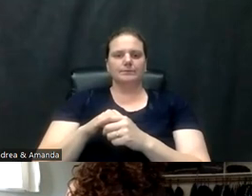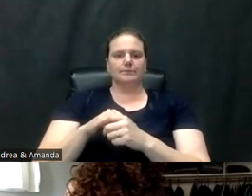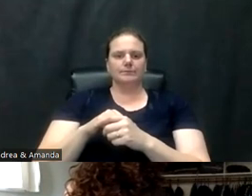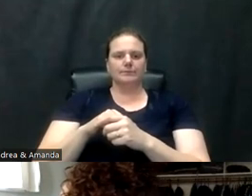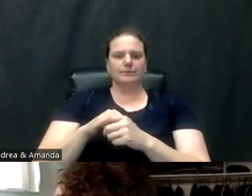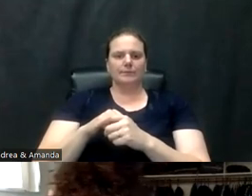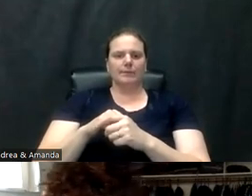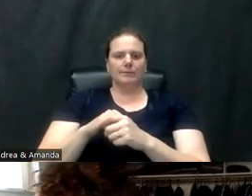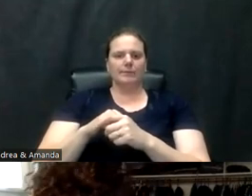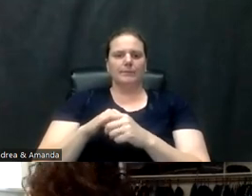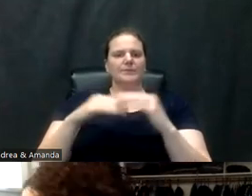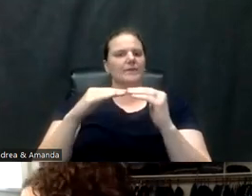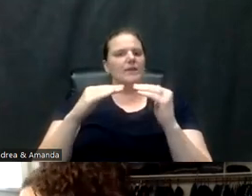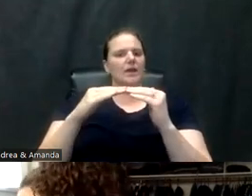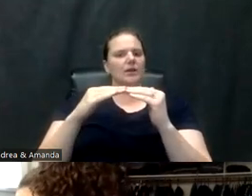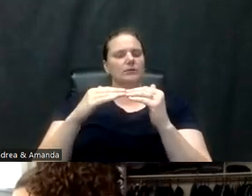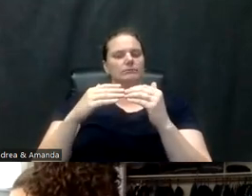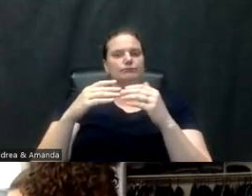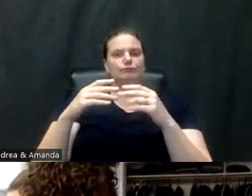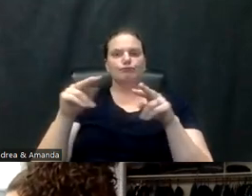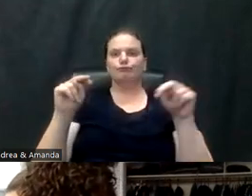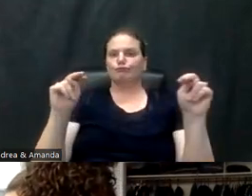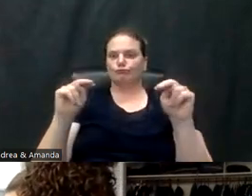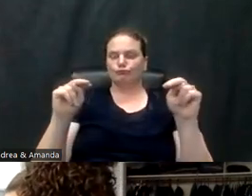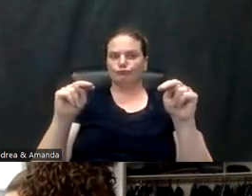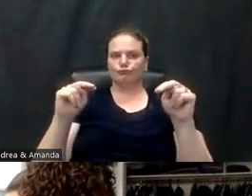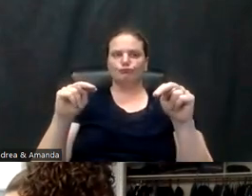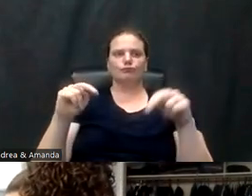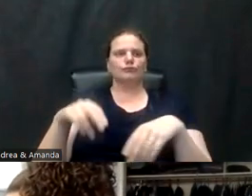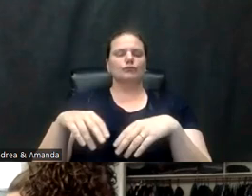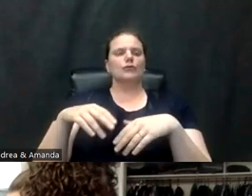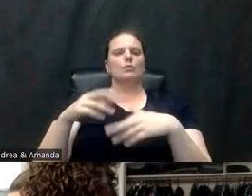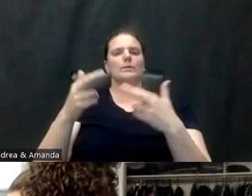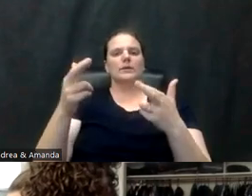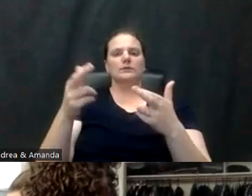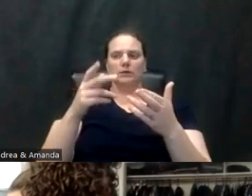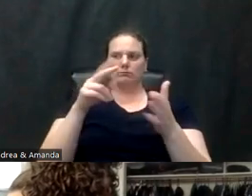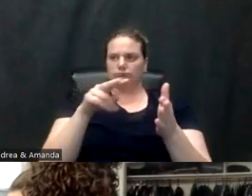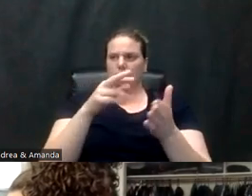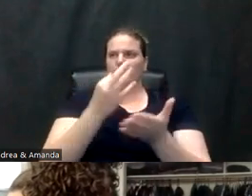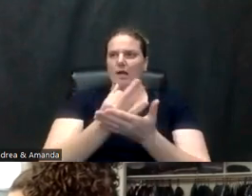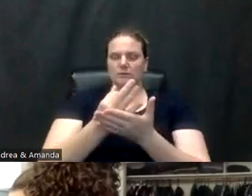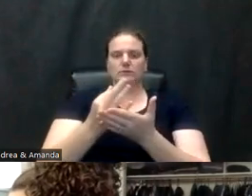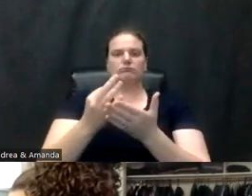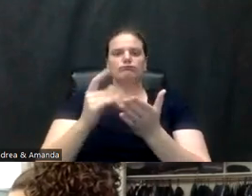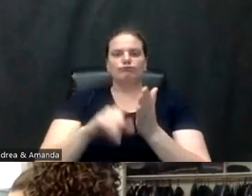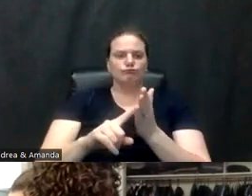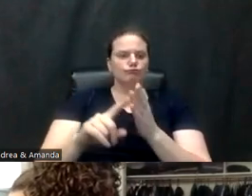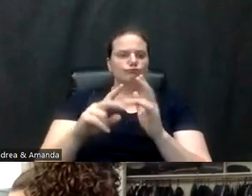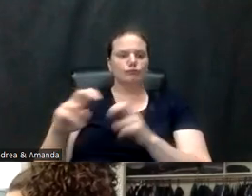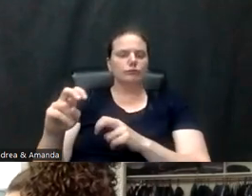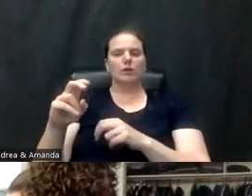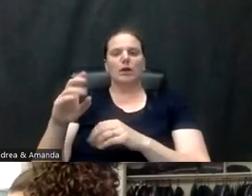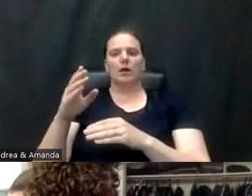Make fair and objective recommendations and make decisions based only on the facts and evidence and assess the effectiveness of the police. So